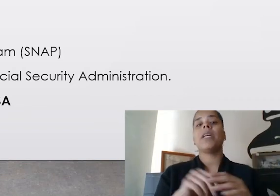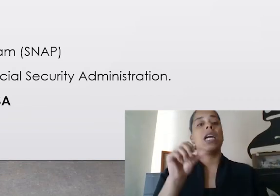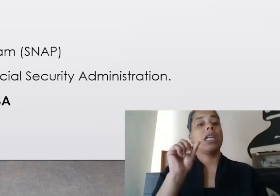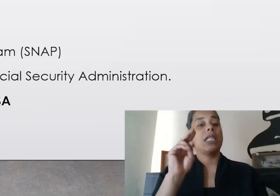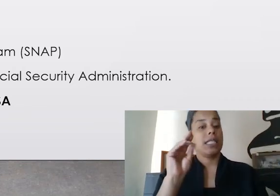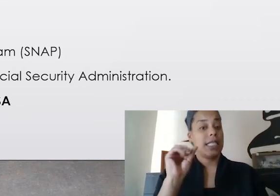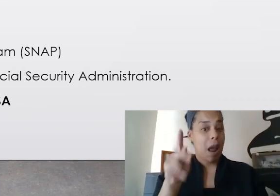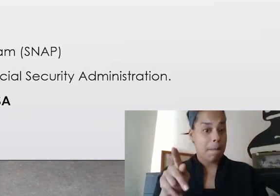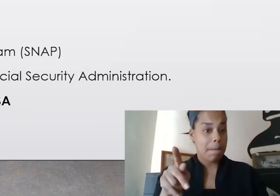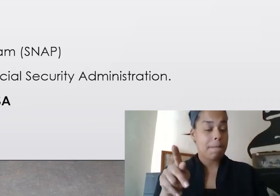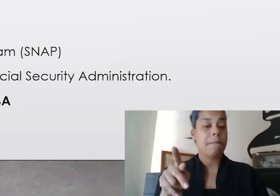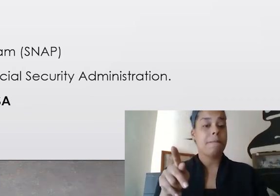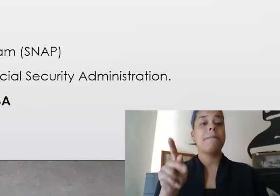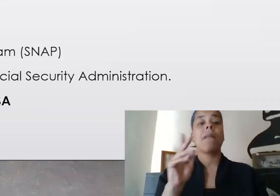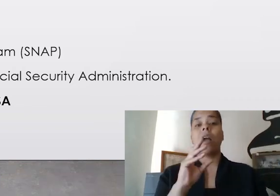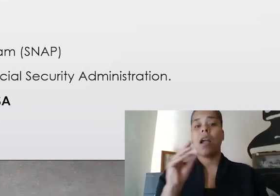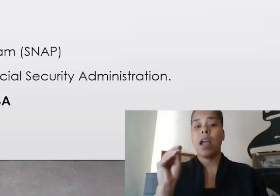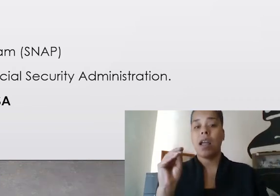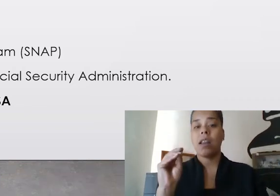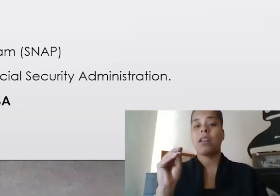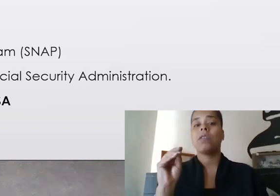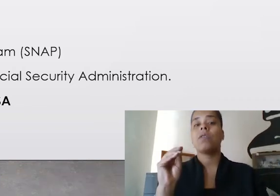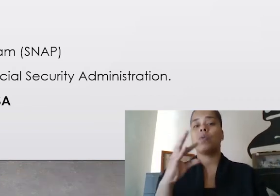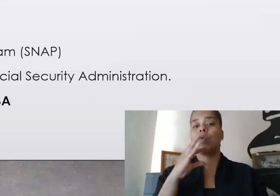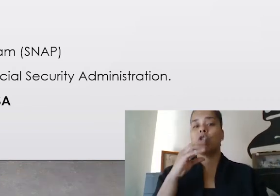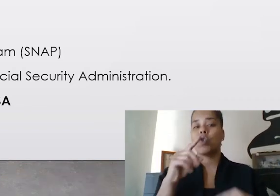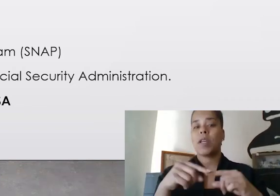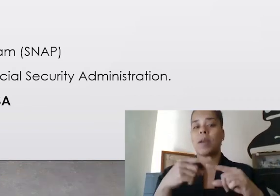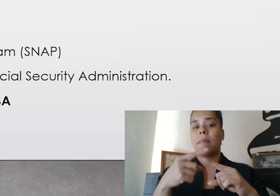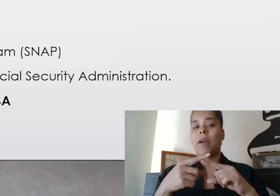And lastly, we're going to